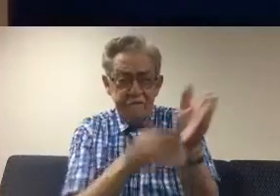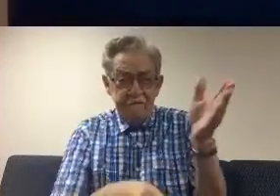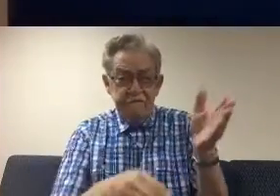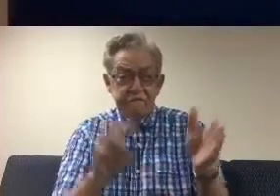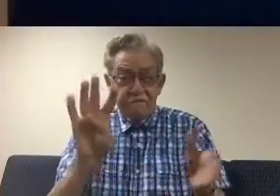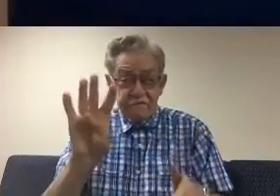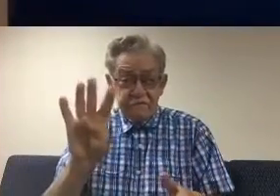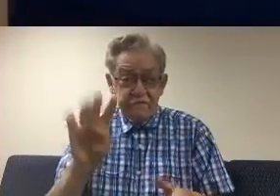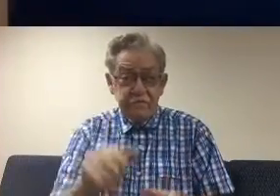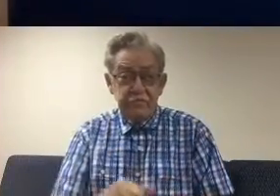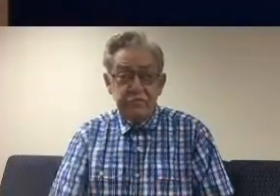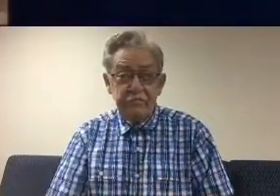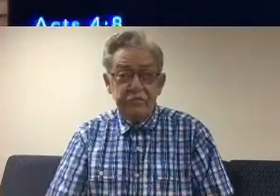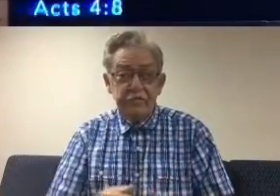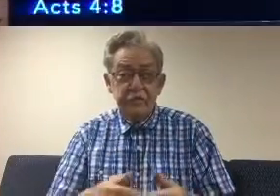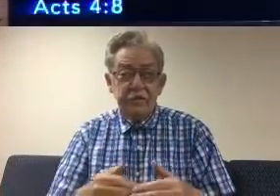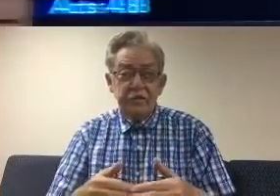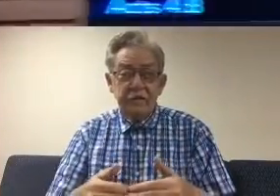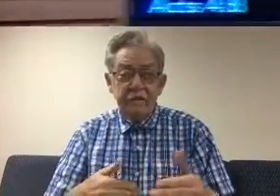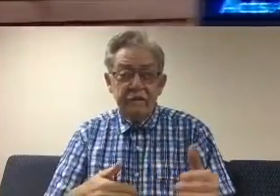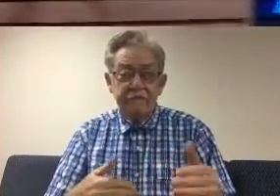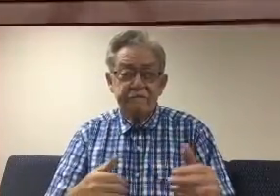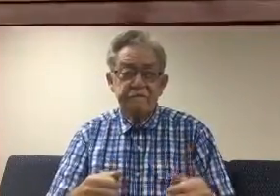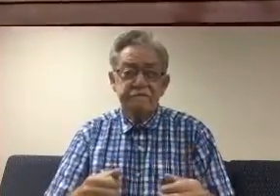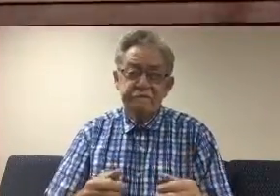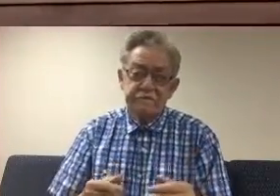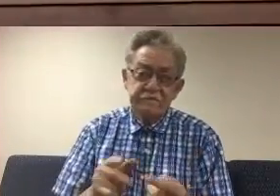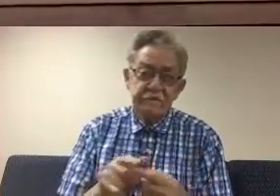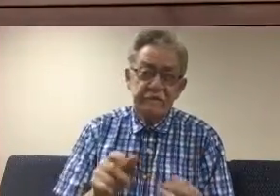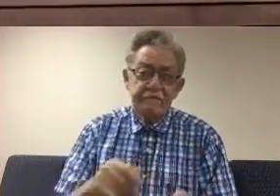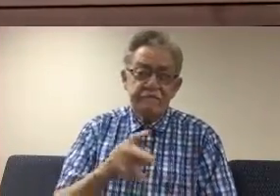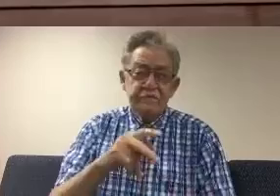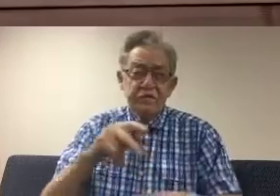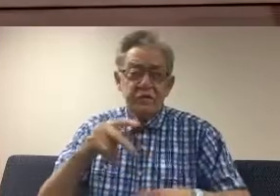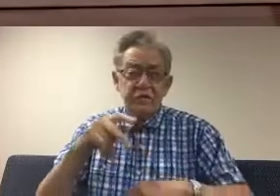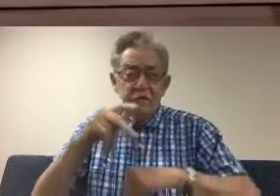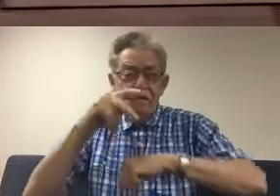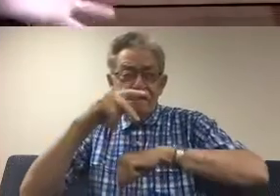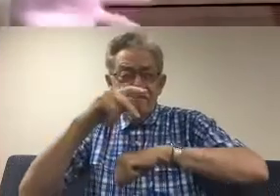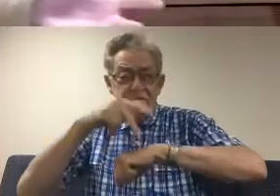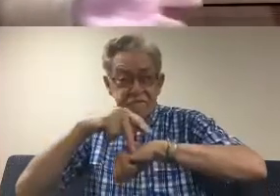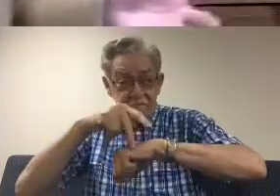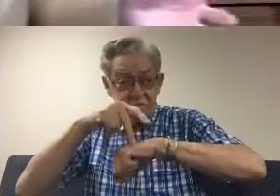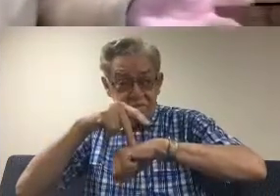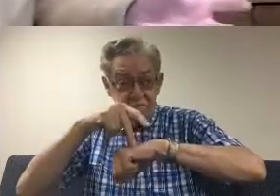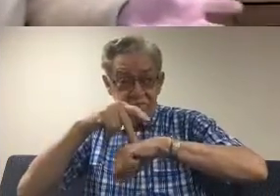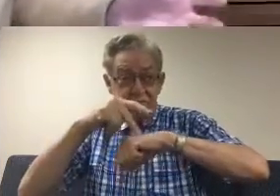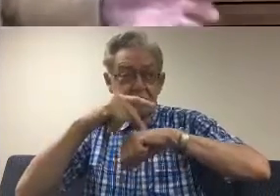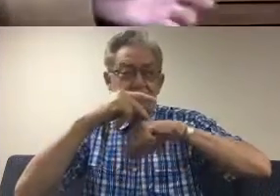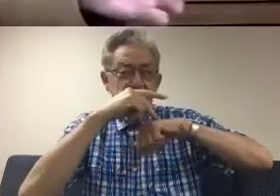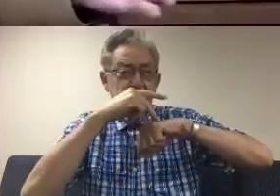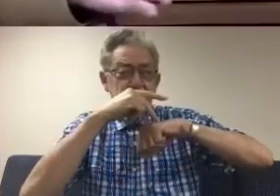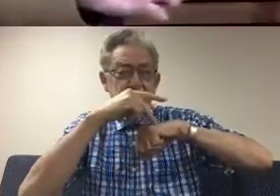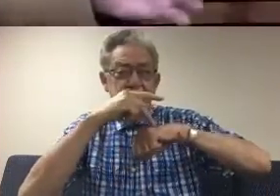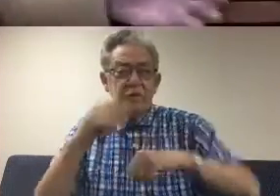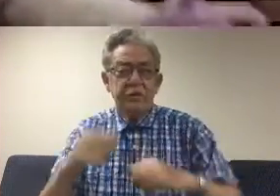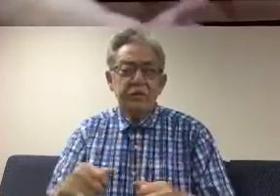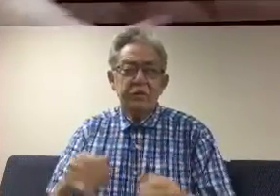But I want to bring you up to that Peter, at the end of chapter 3,